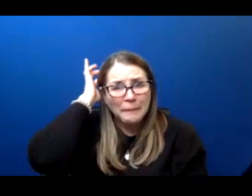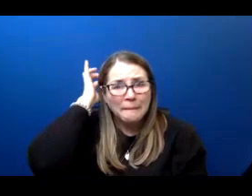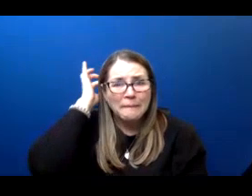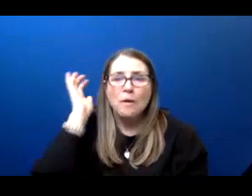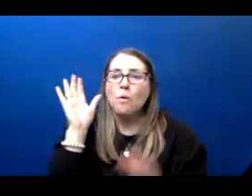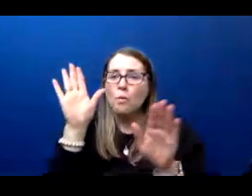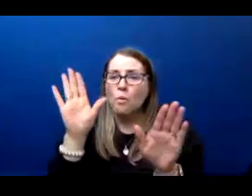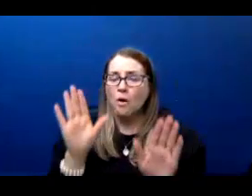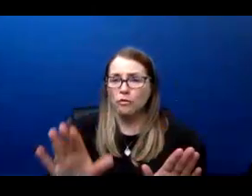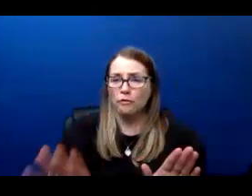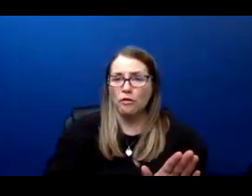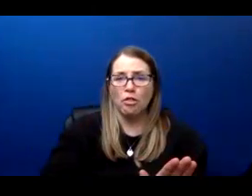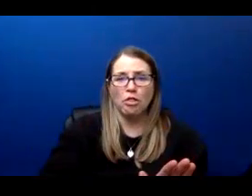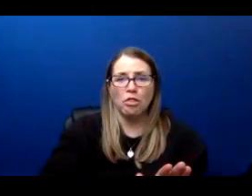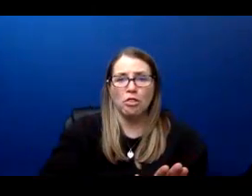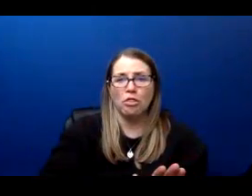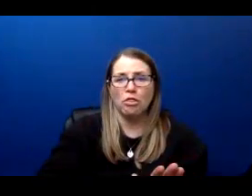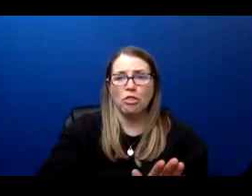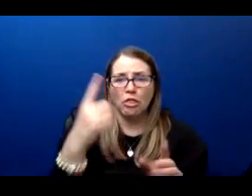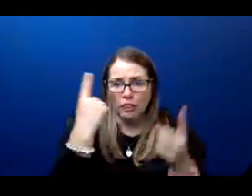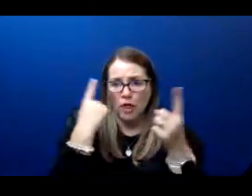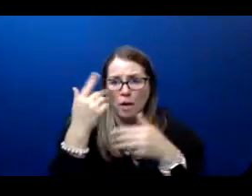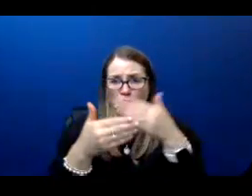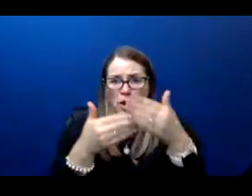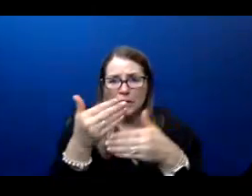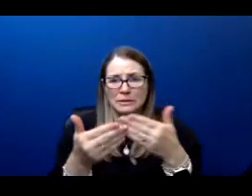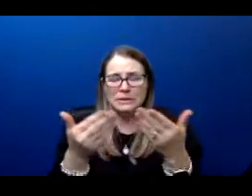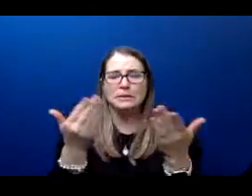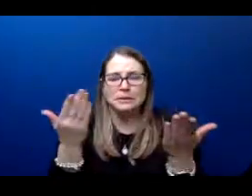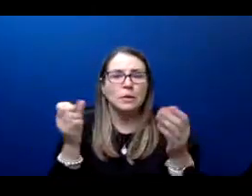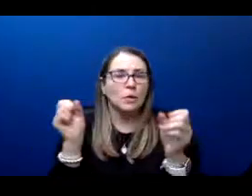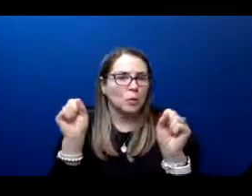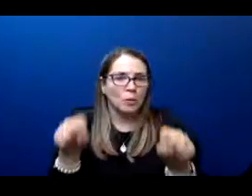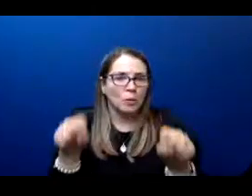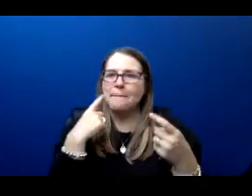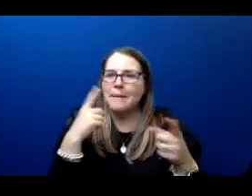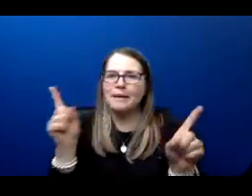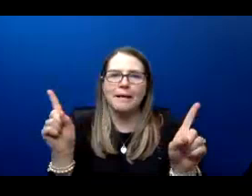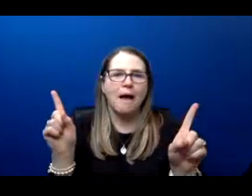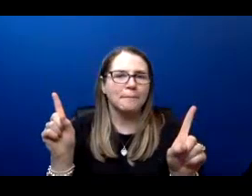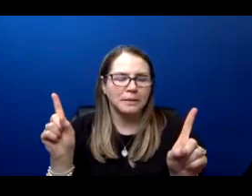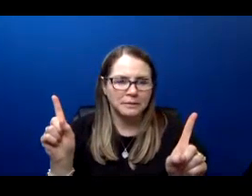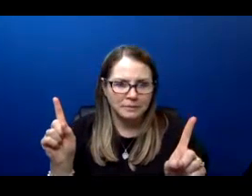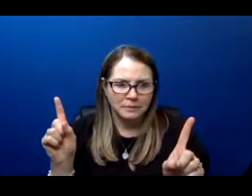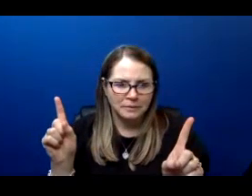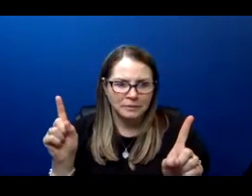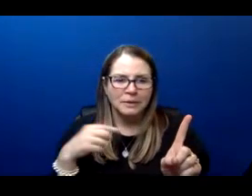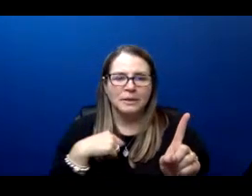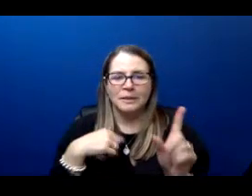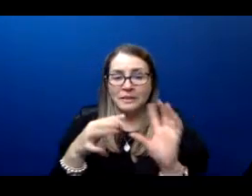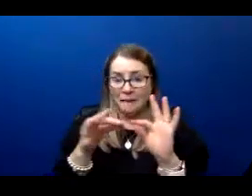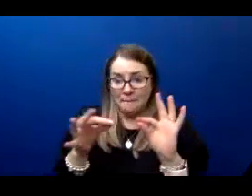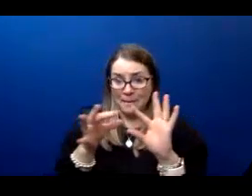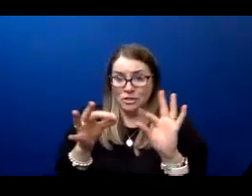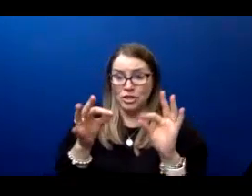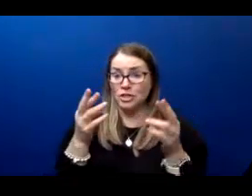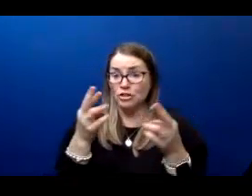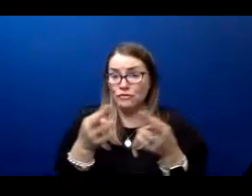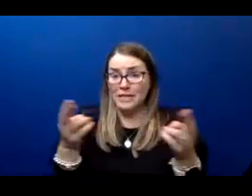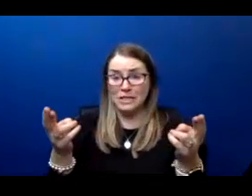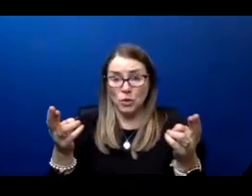wonderful thought process. Short answer is please, let's make this happen. As I mentioned, the resources are